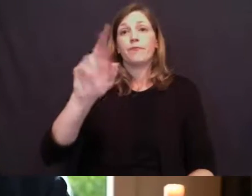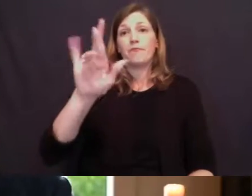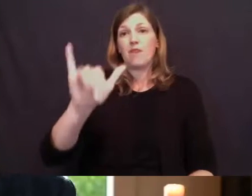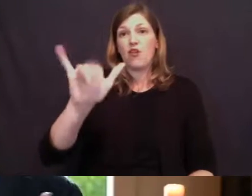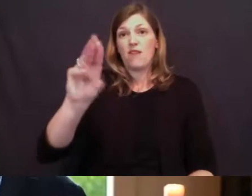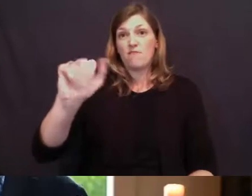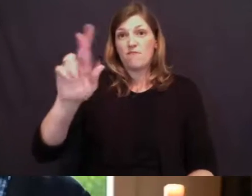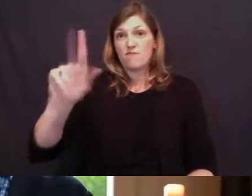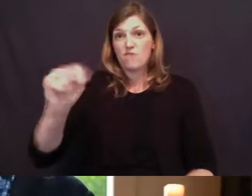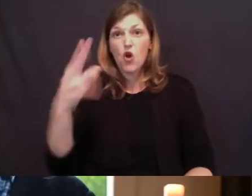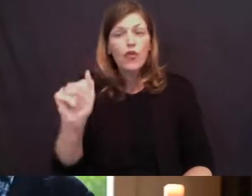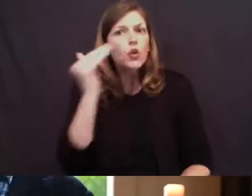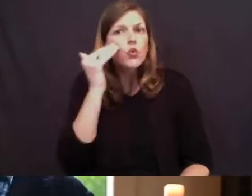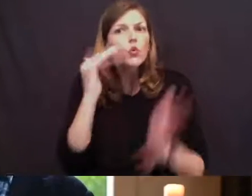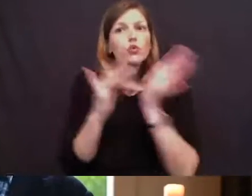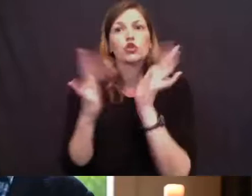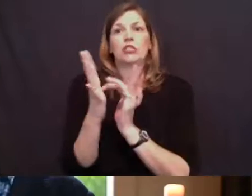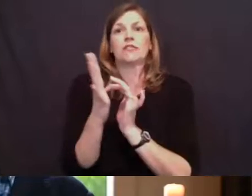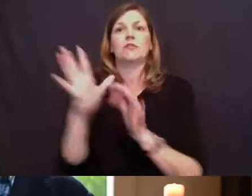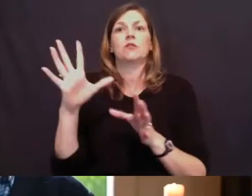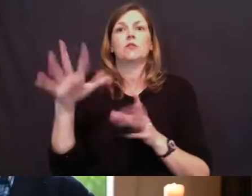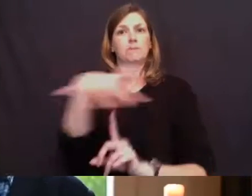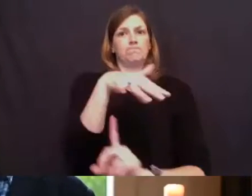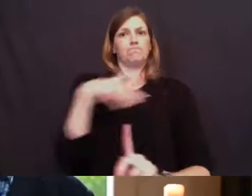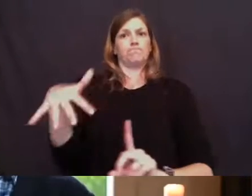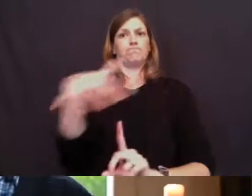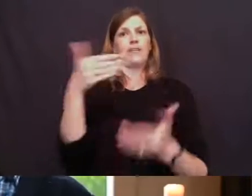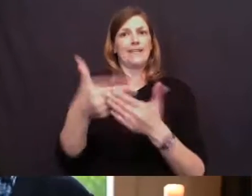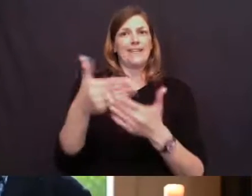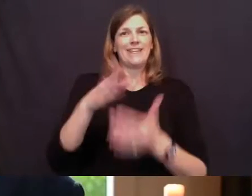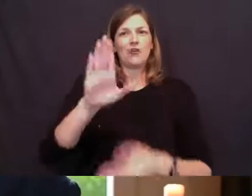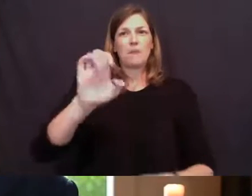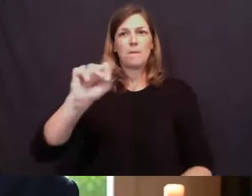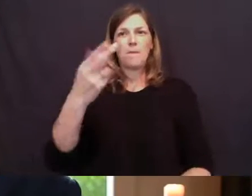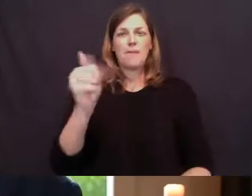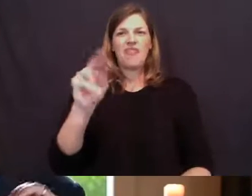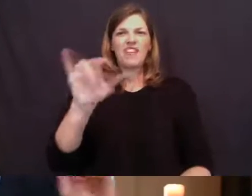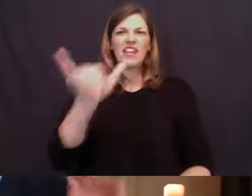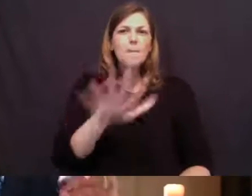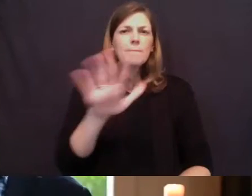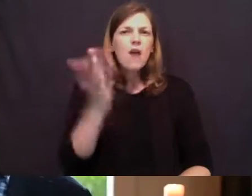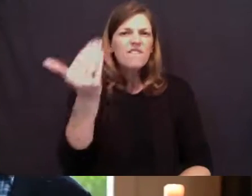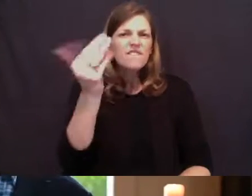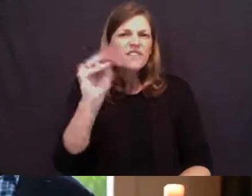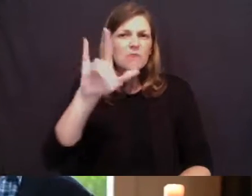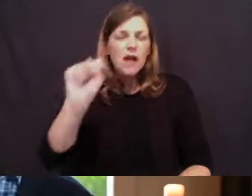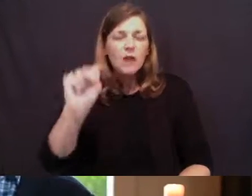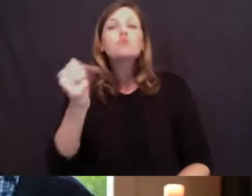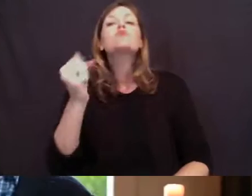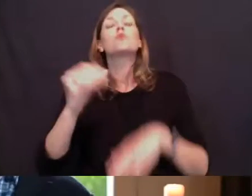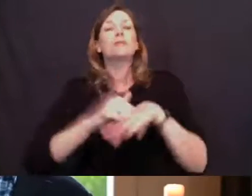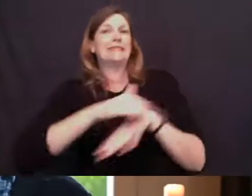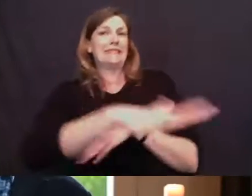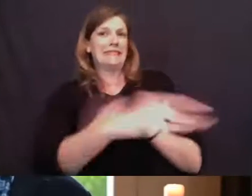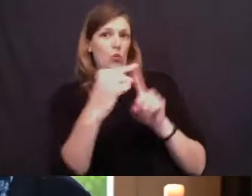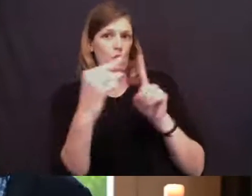knew that Jesus was within the area of Bethany. He was roughly 15 miles away, so they sent word by a messenger to